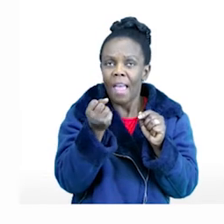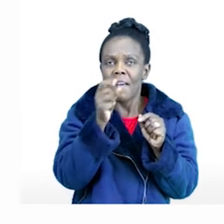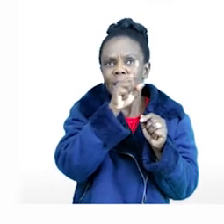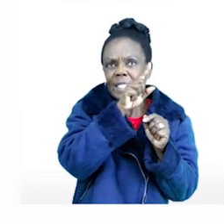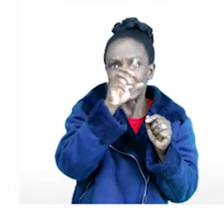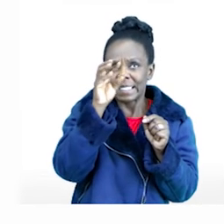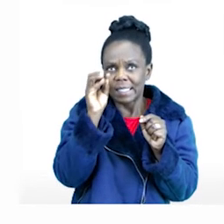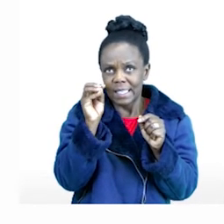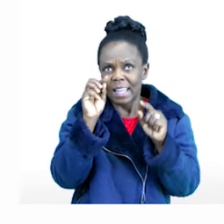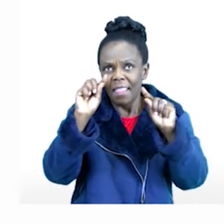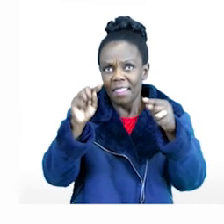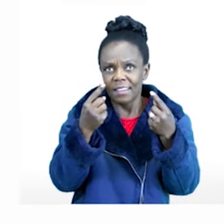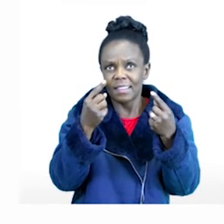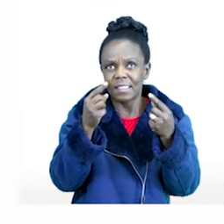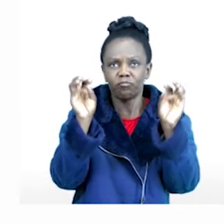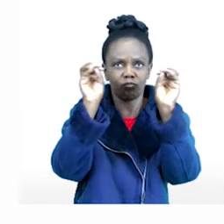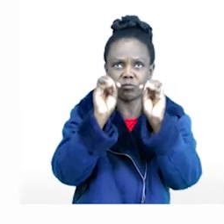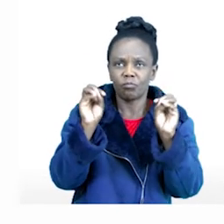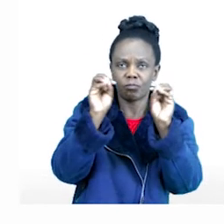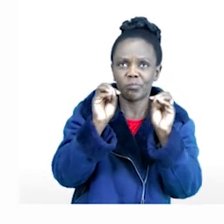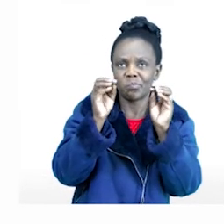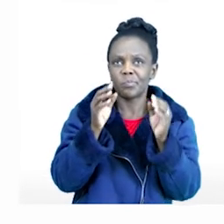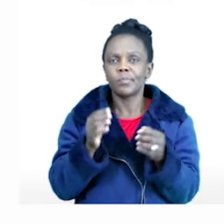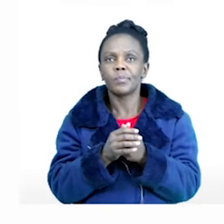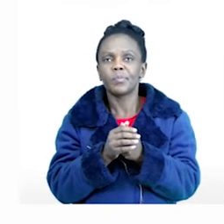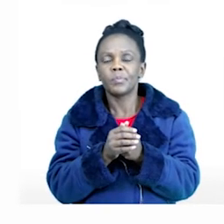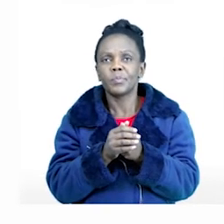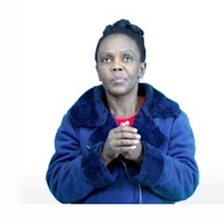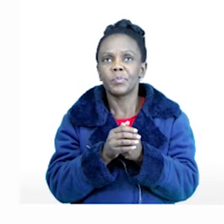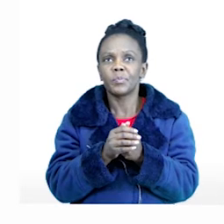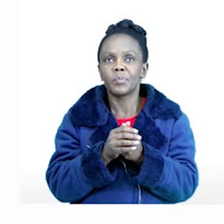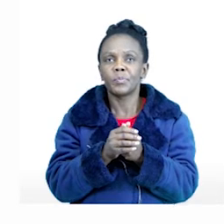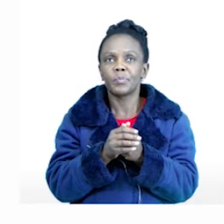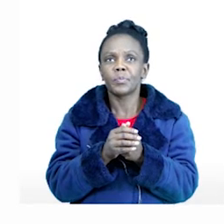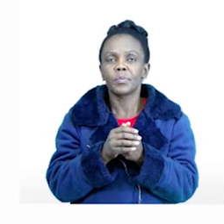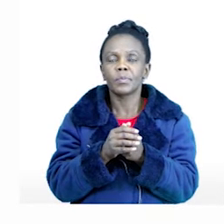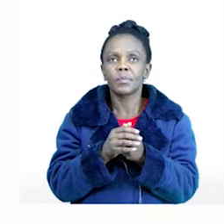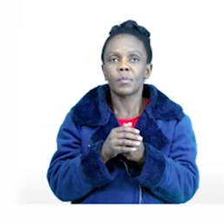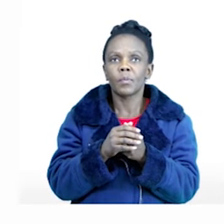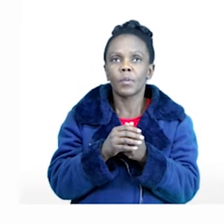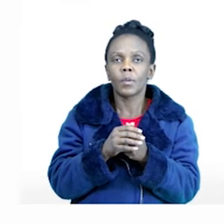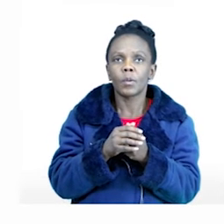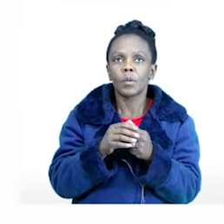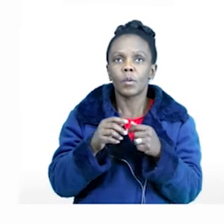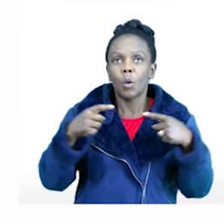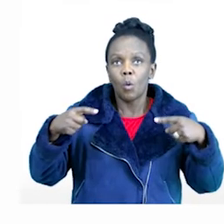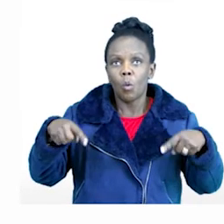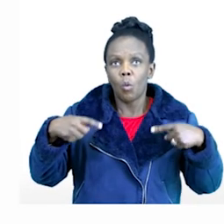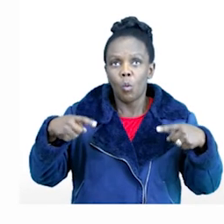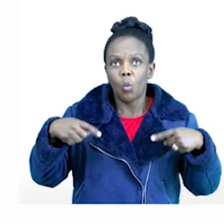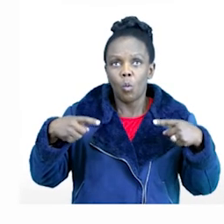missing. I am going to help you with one of them. I'd like you to look at the bottom where the wheels